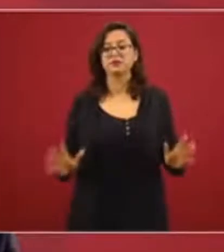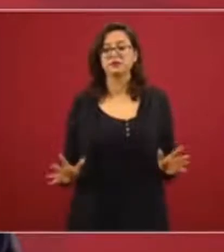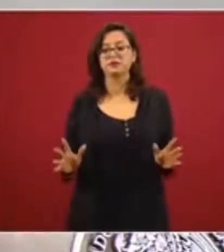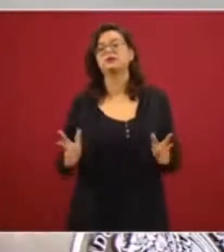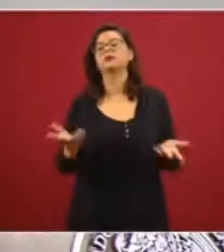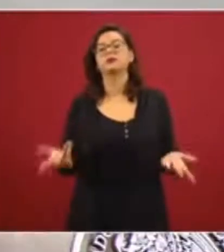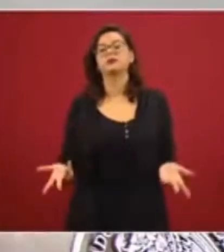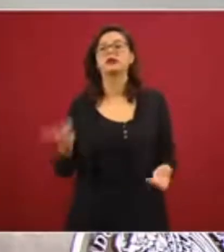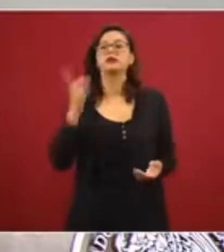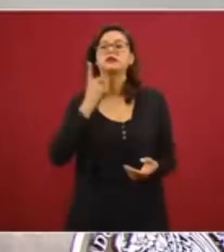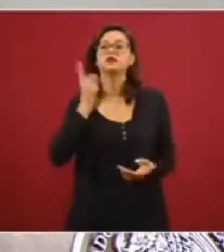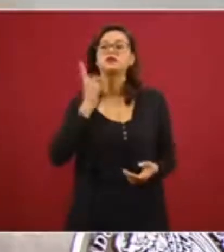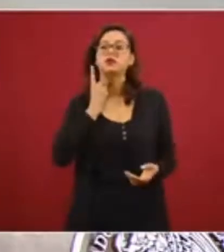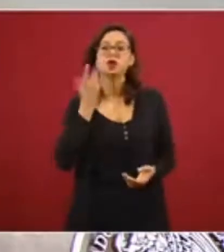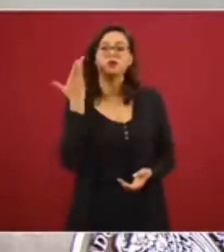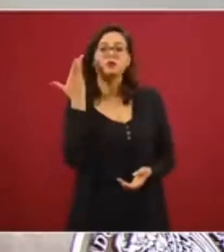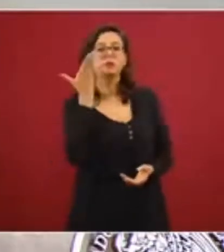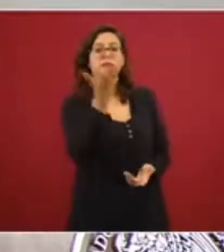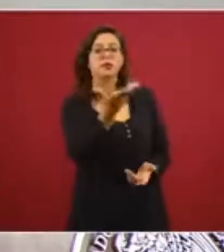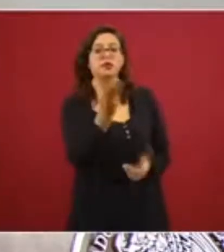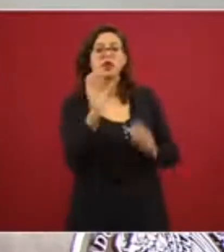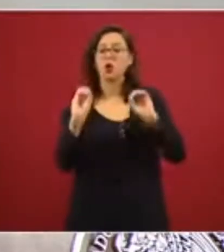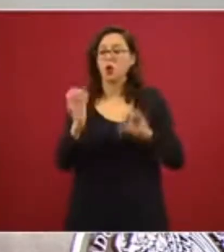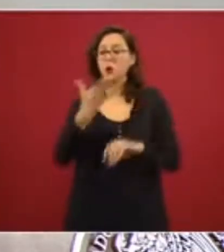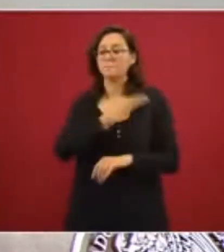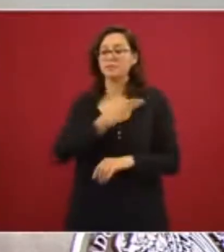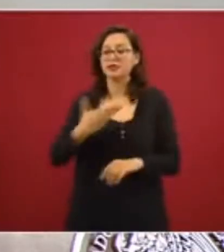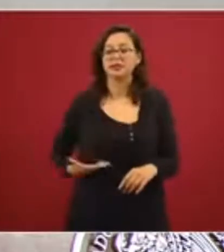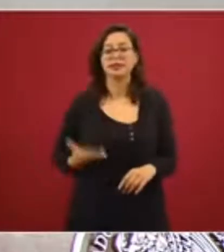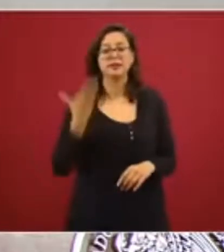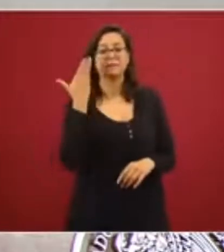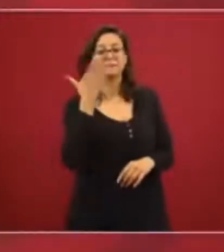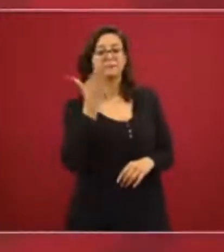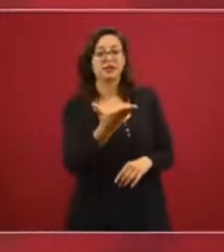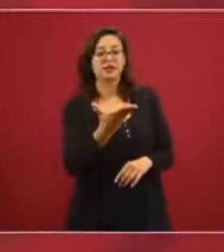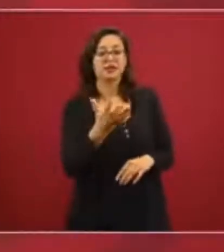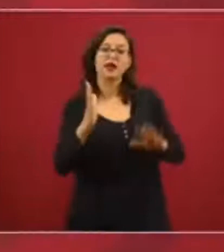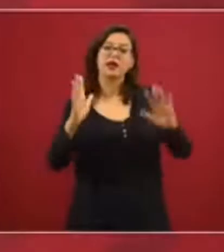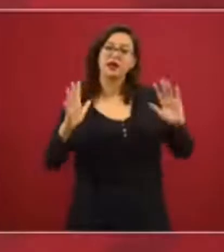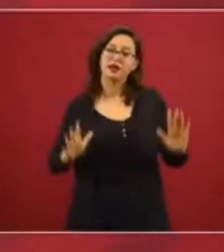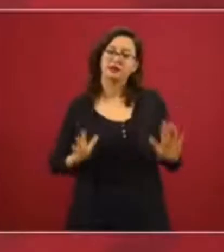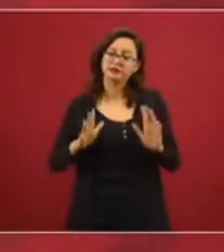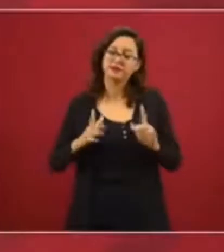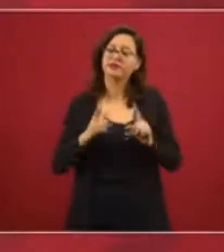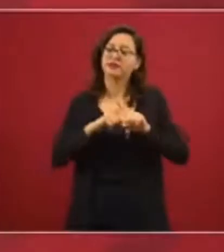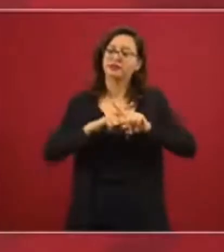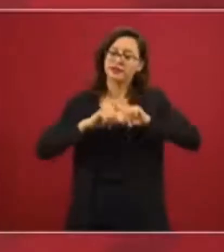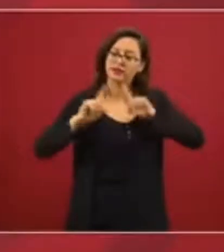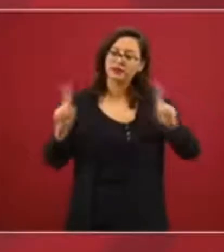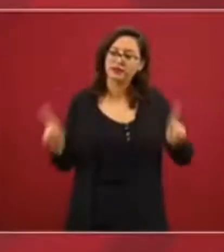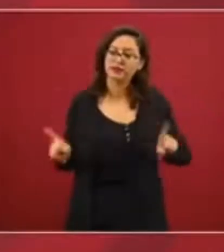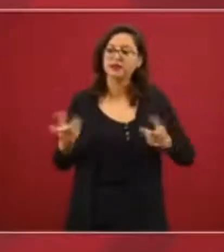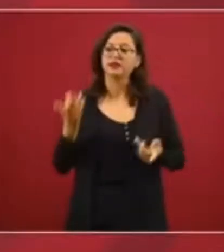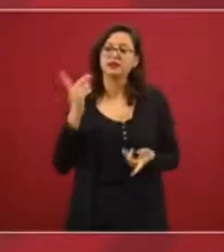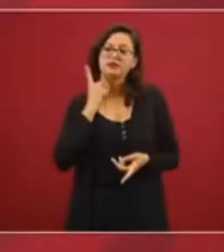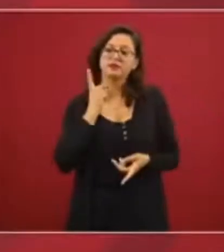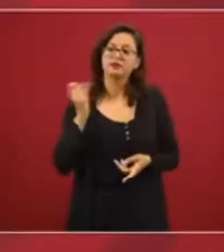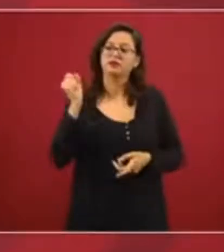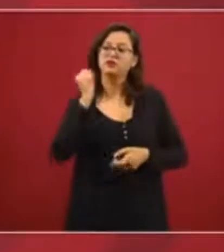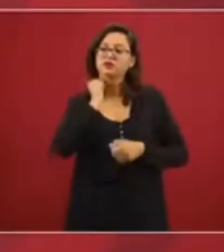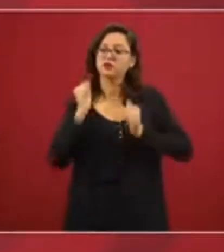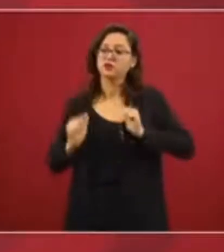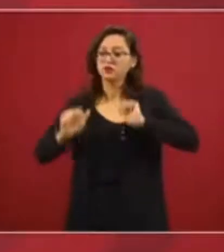presidente, tiene que aprobarse en las cámaras, y ya ahora